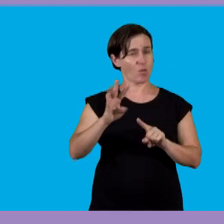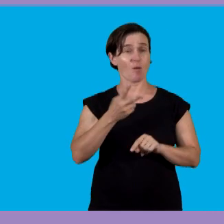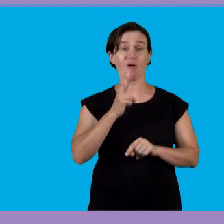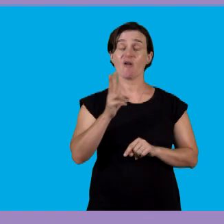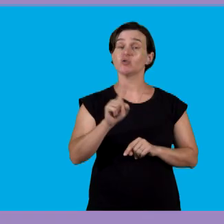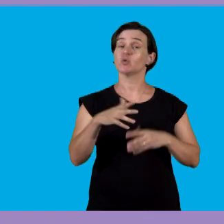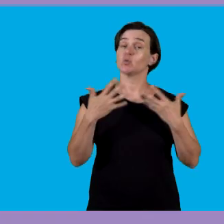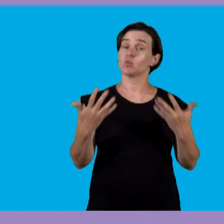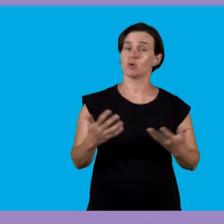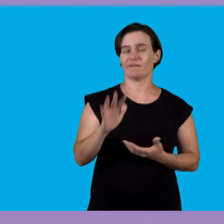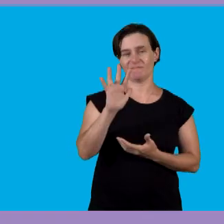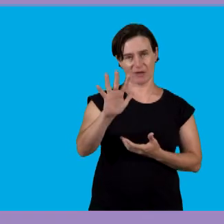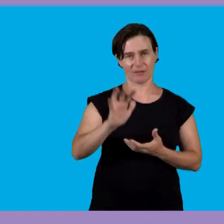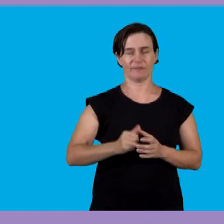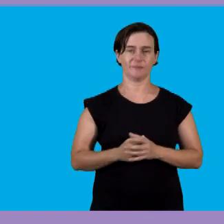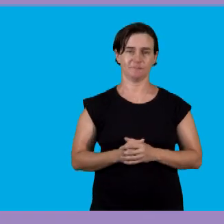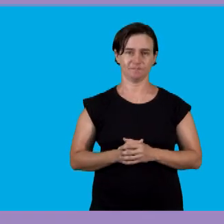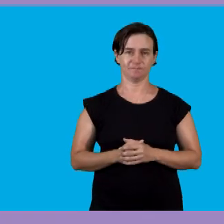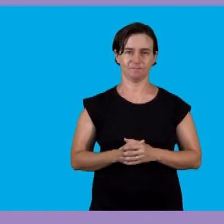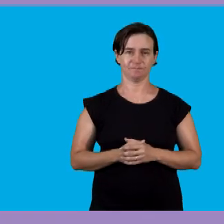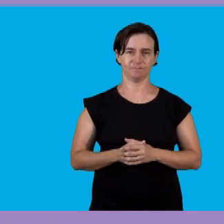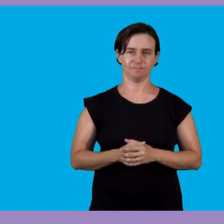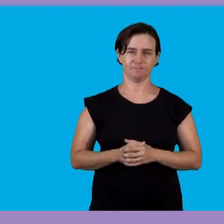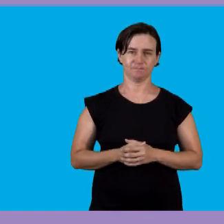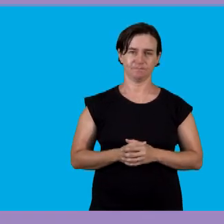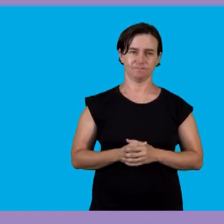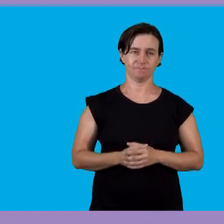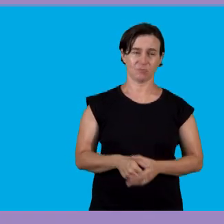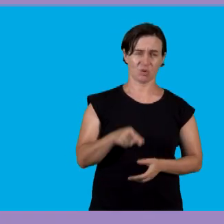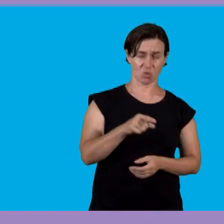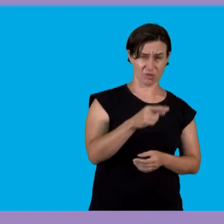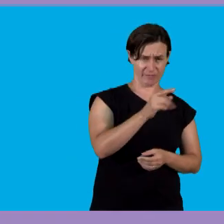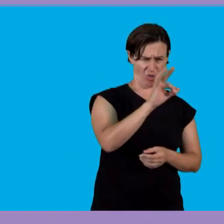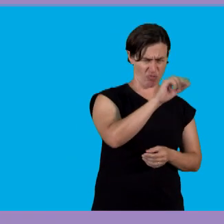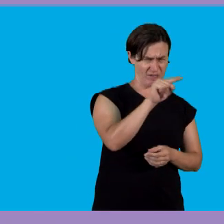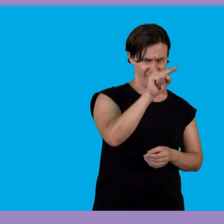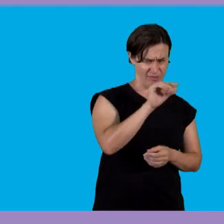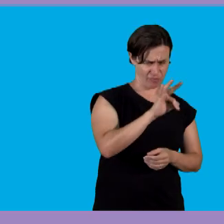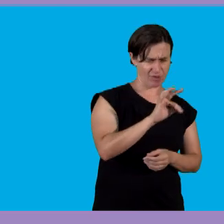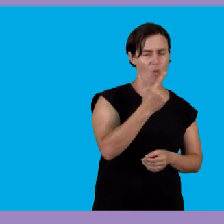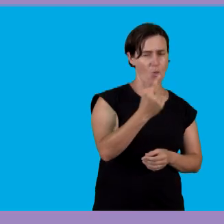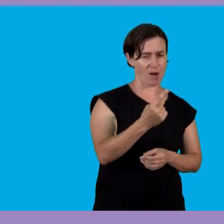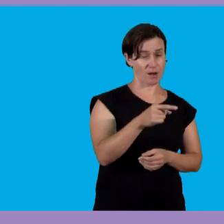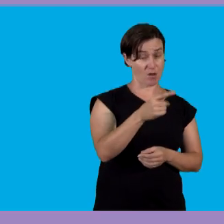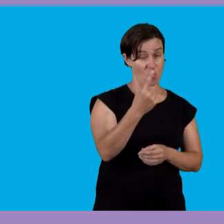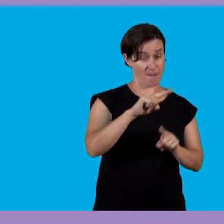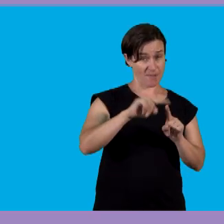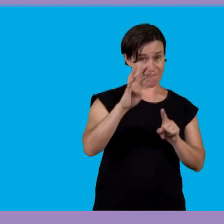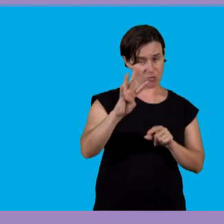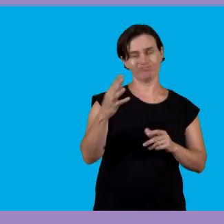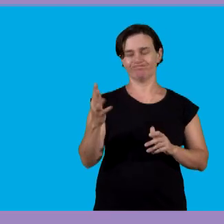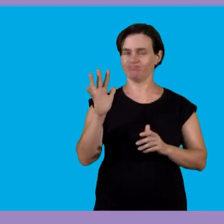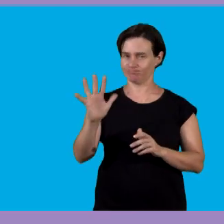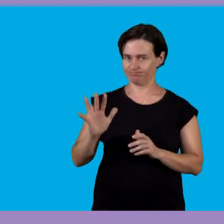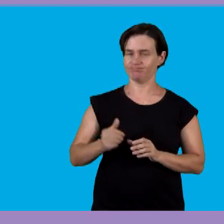That is going to give us a 5, because we know that a number divided by itself is 1, and when we add 4 to that